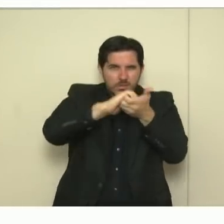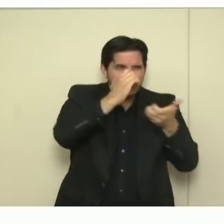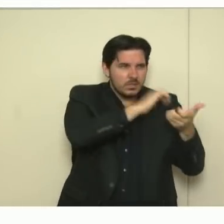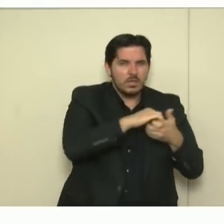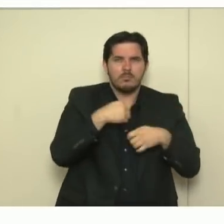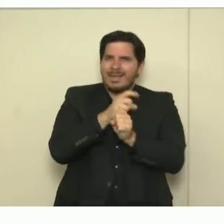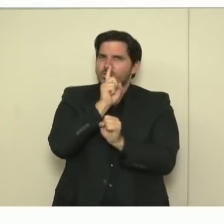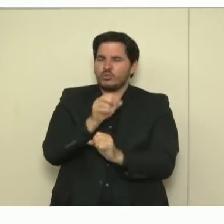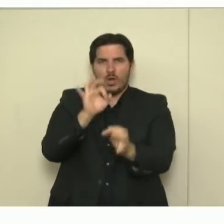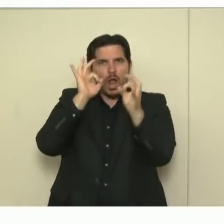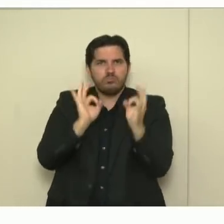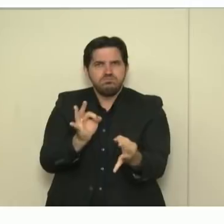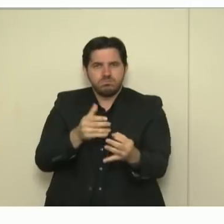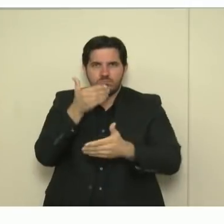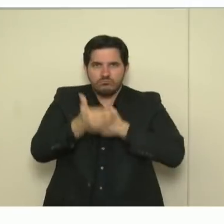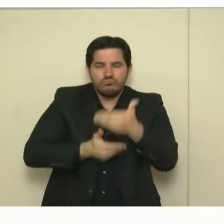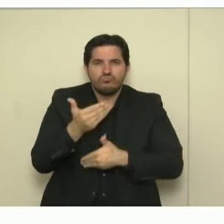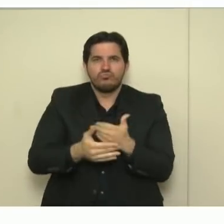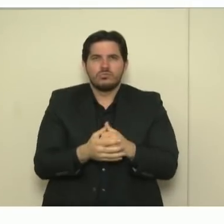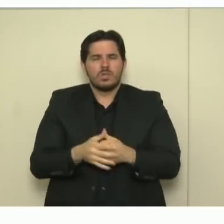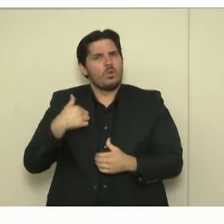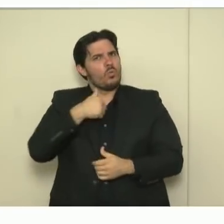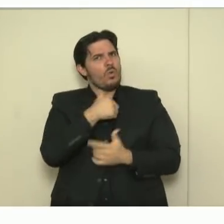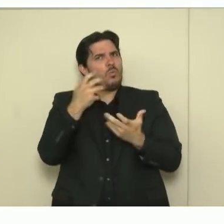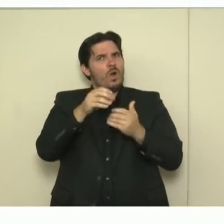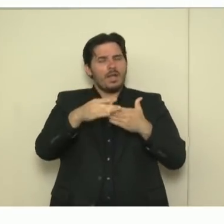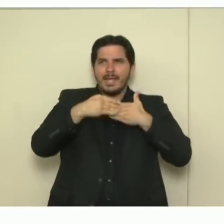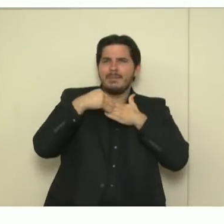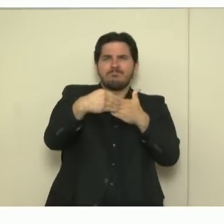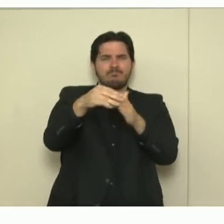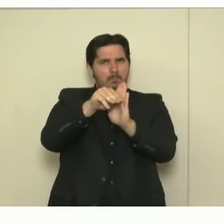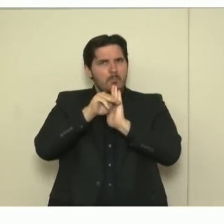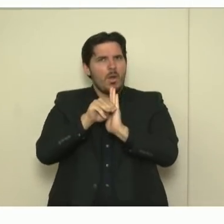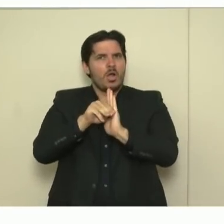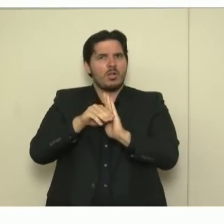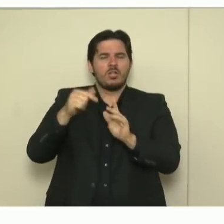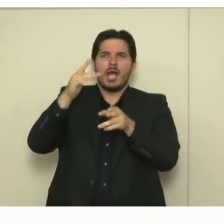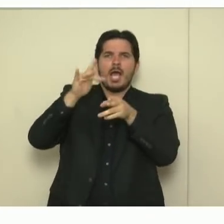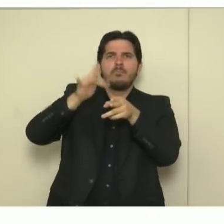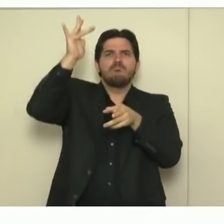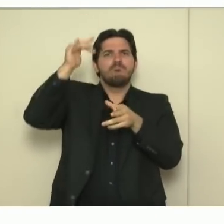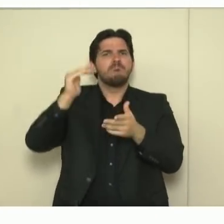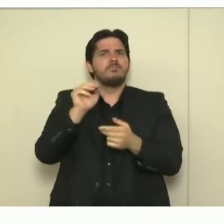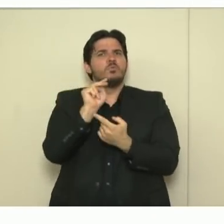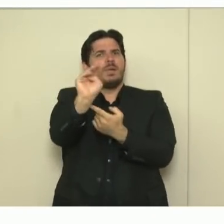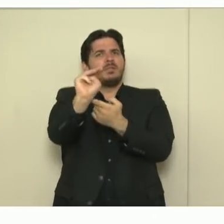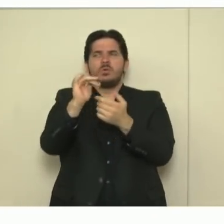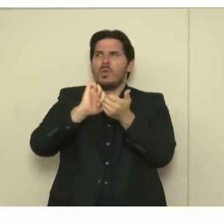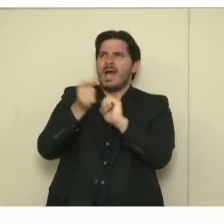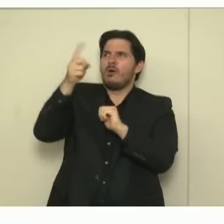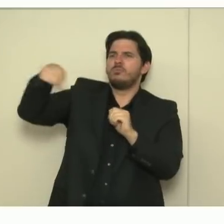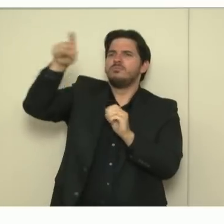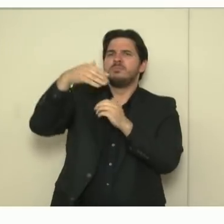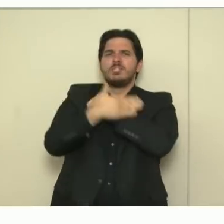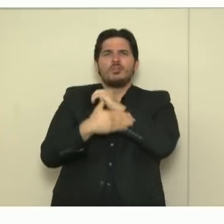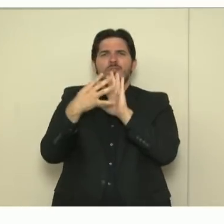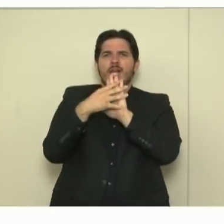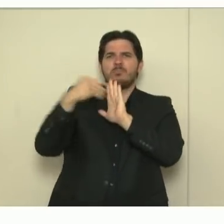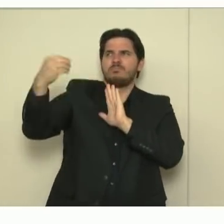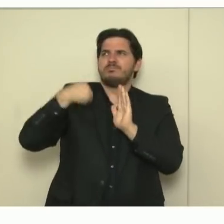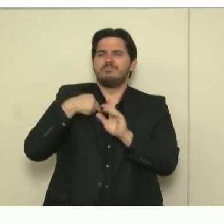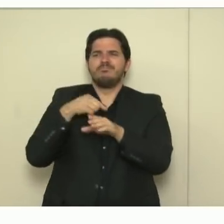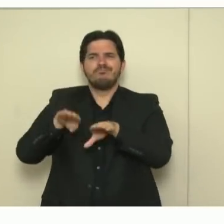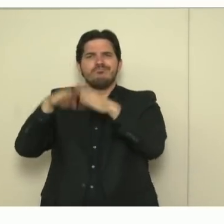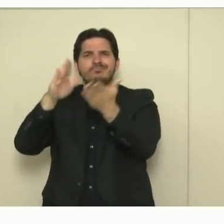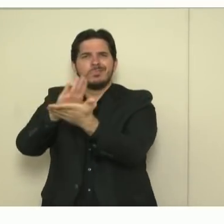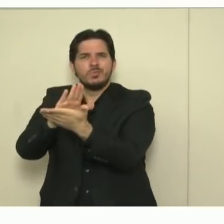how you reopen schools, how you keep schools open, how you contain any infection that happens. And so I want to thank the